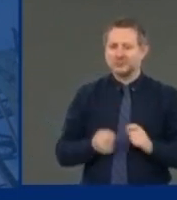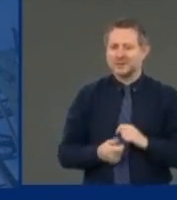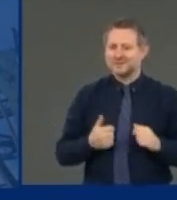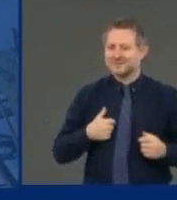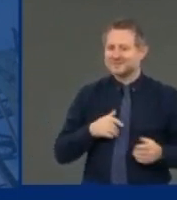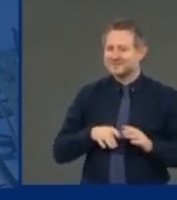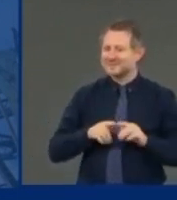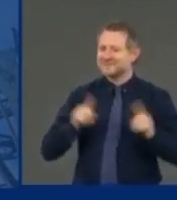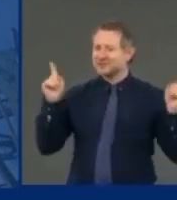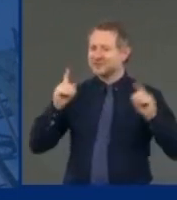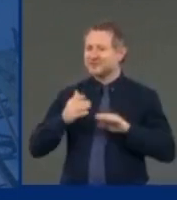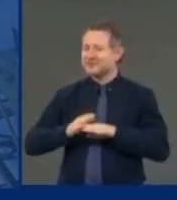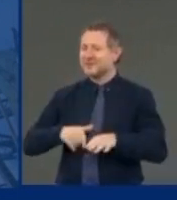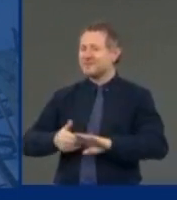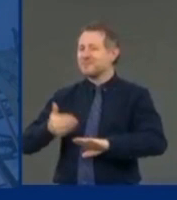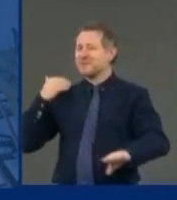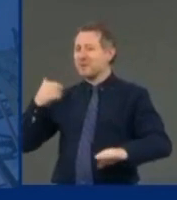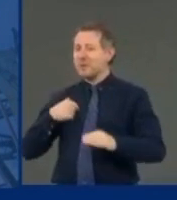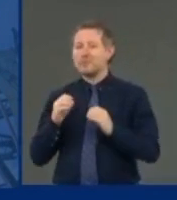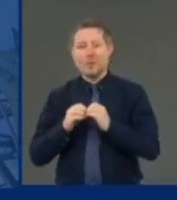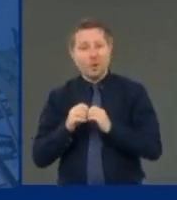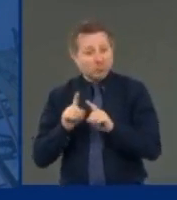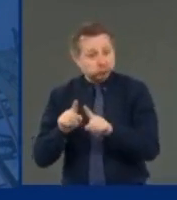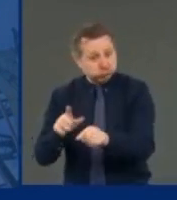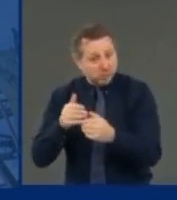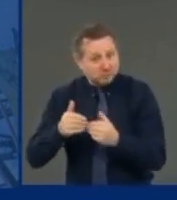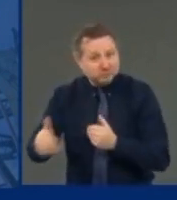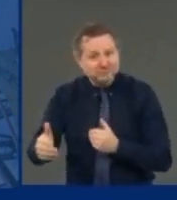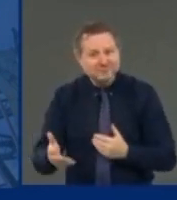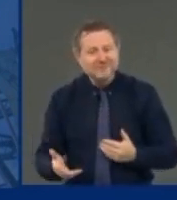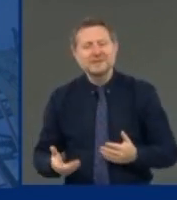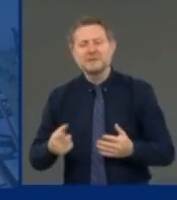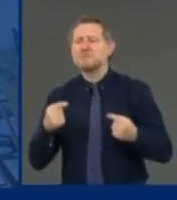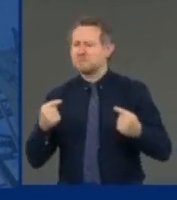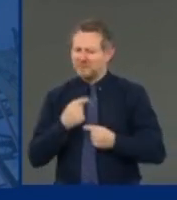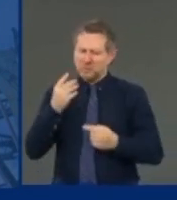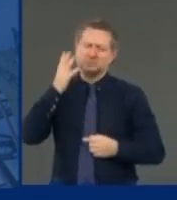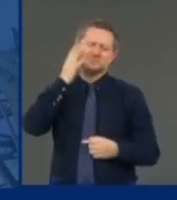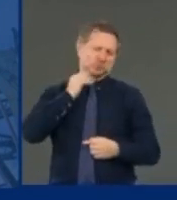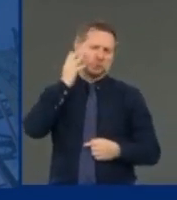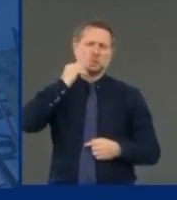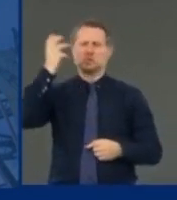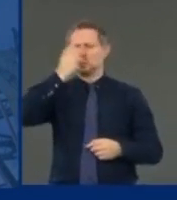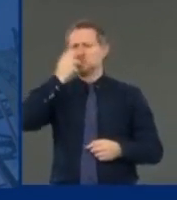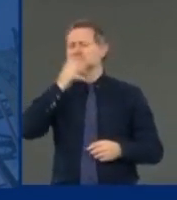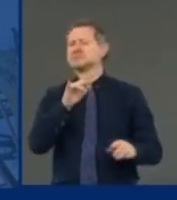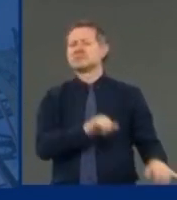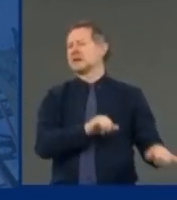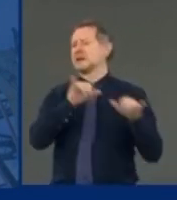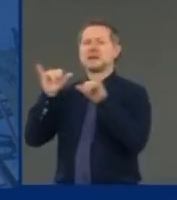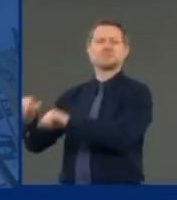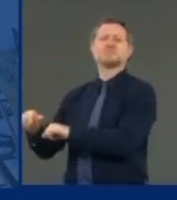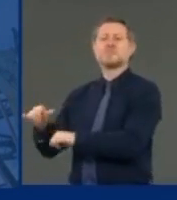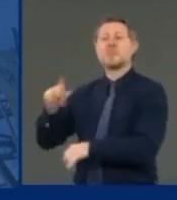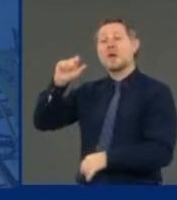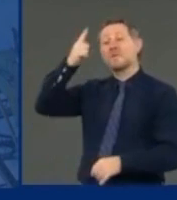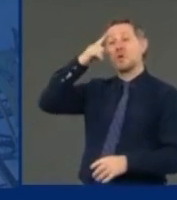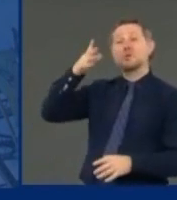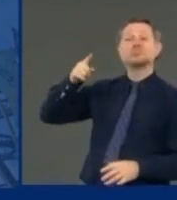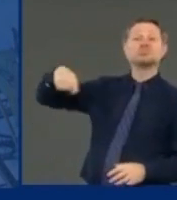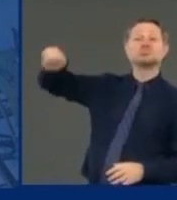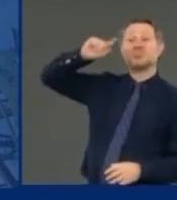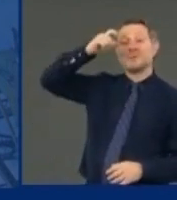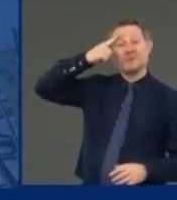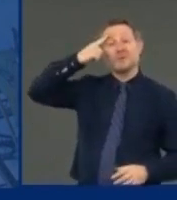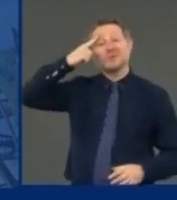Painful, but good. But it's also true for government. Government is important again,